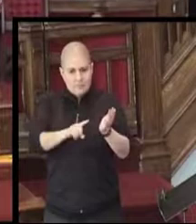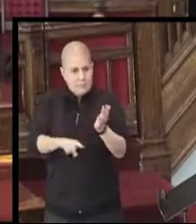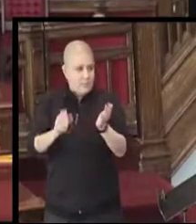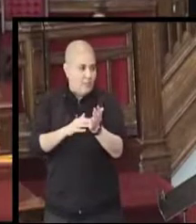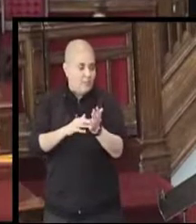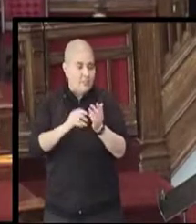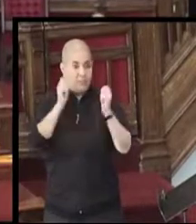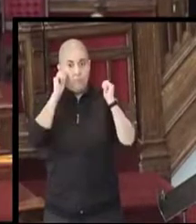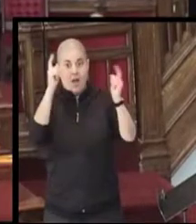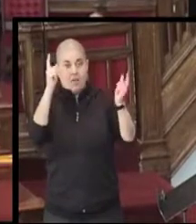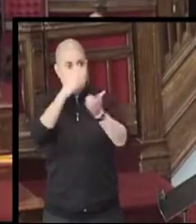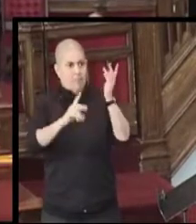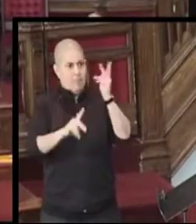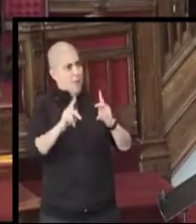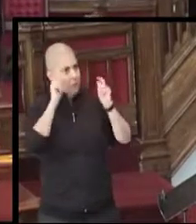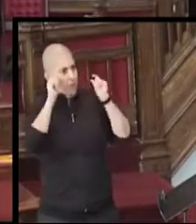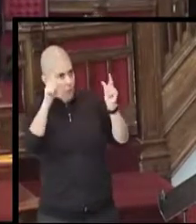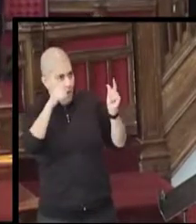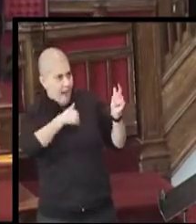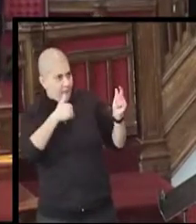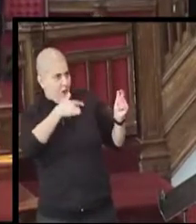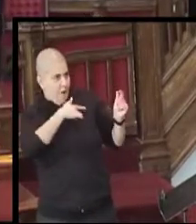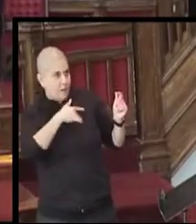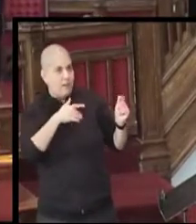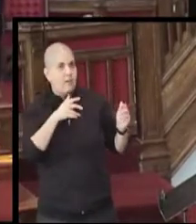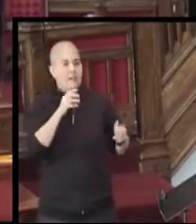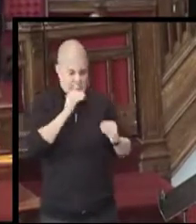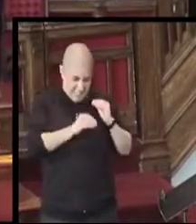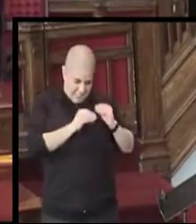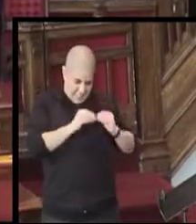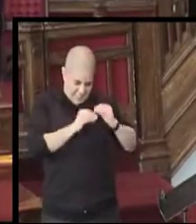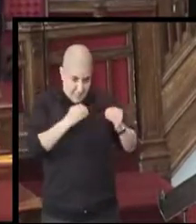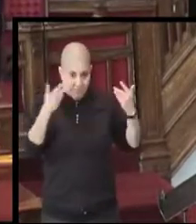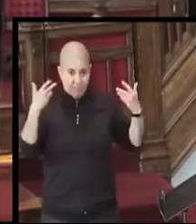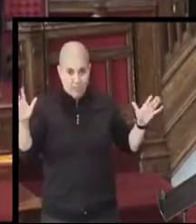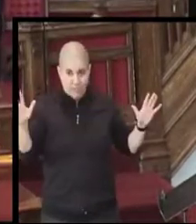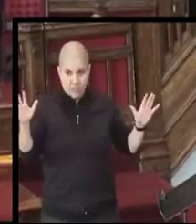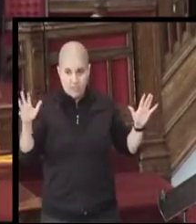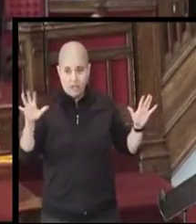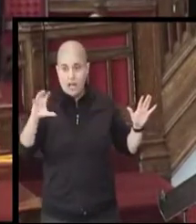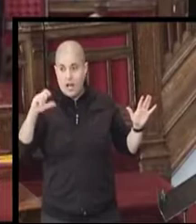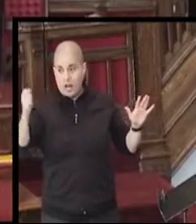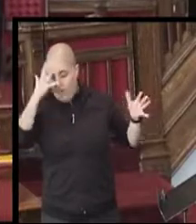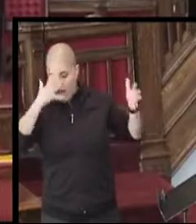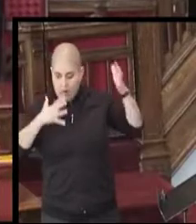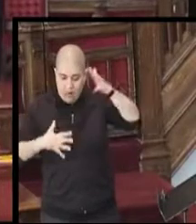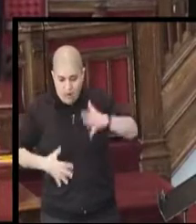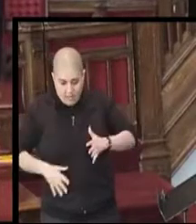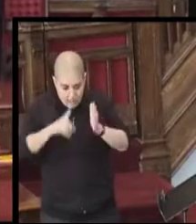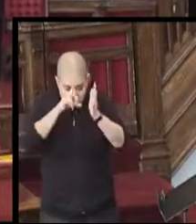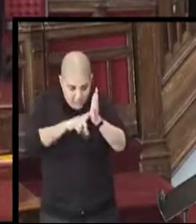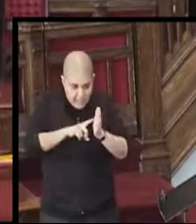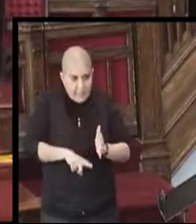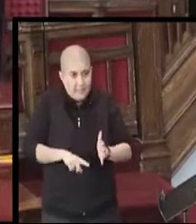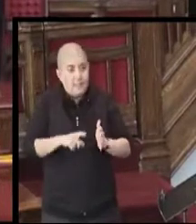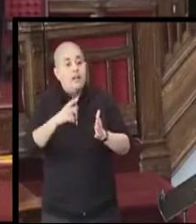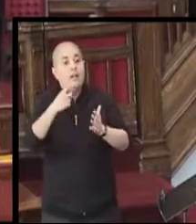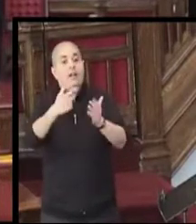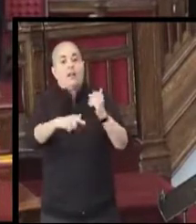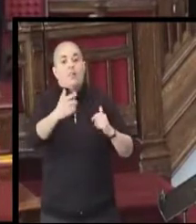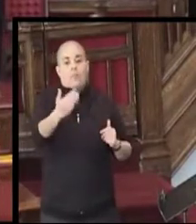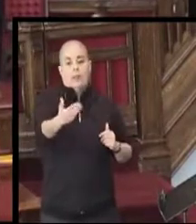much to the surprise of some, and they fixed it. Now they're going to work on other parts of my body, and so I'm having knee surgery this